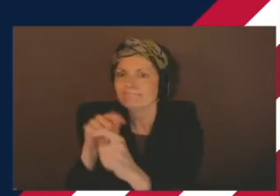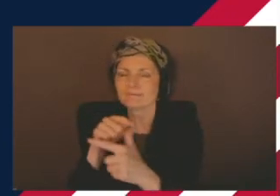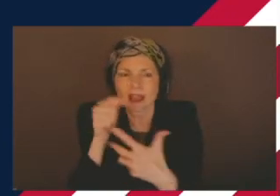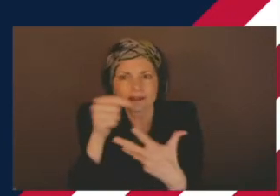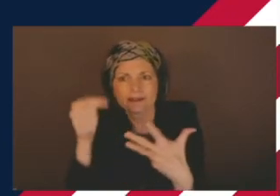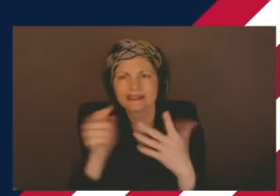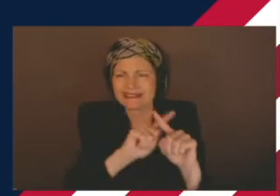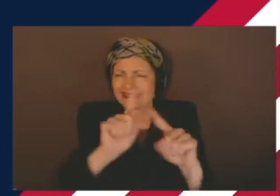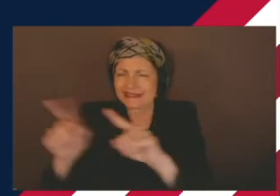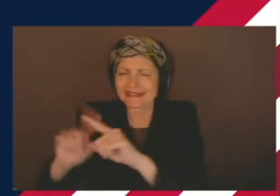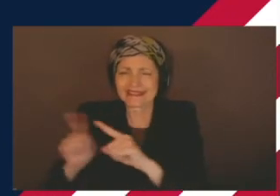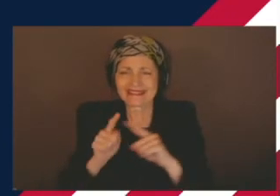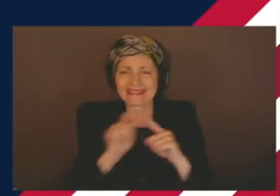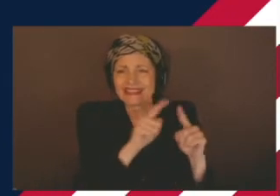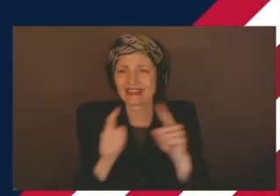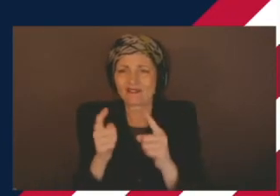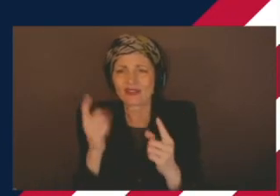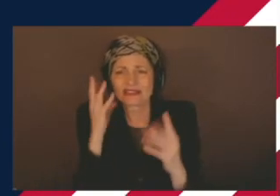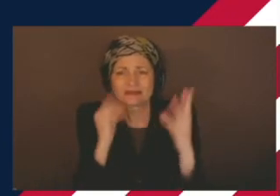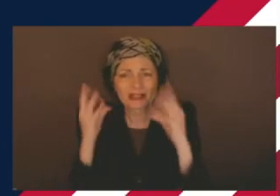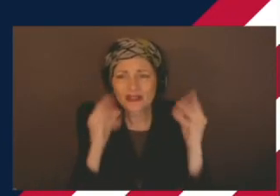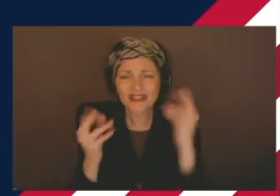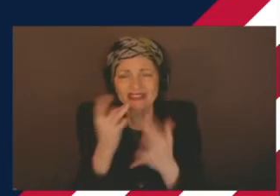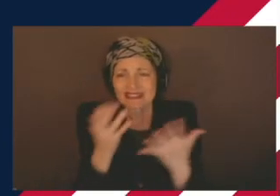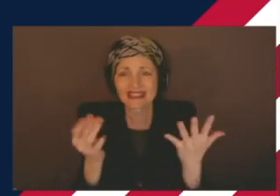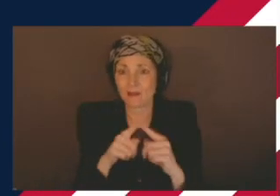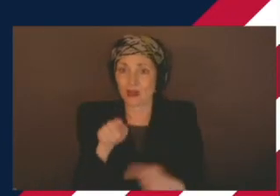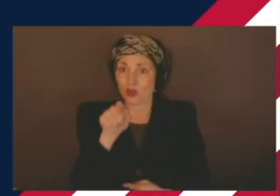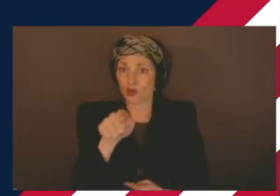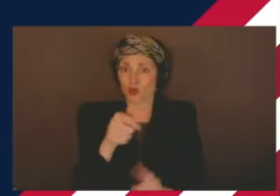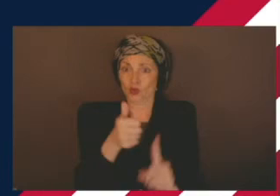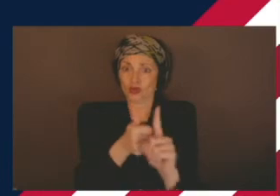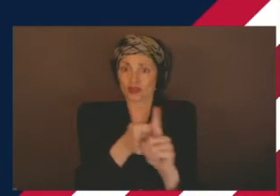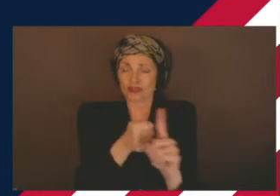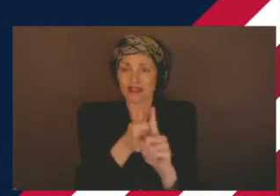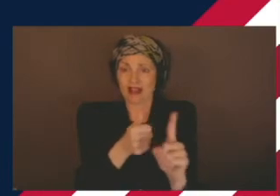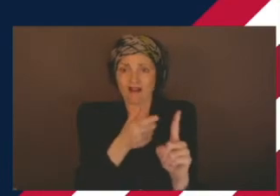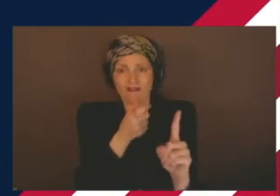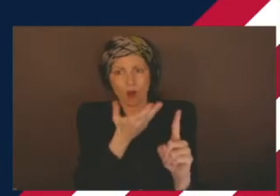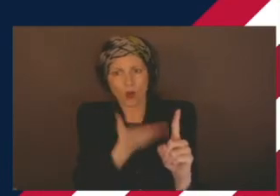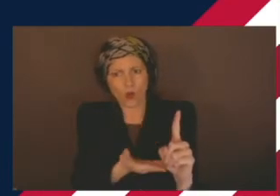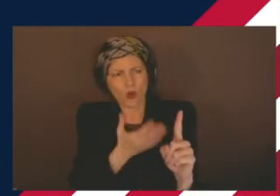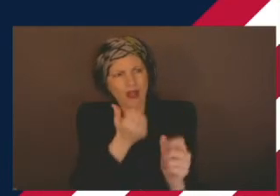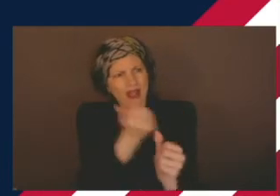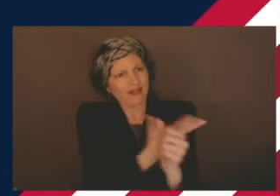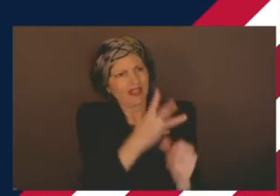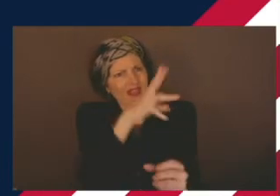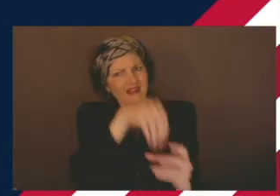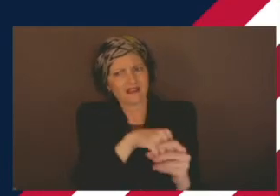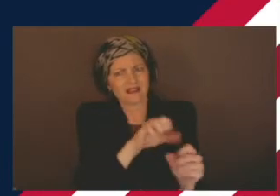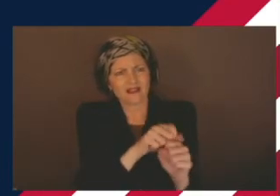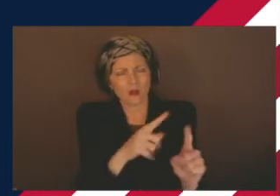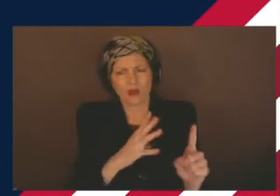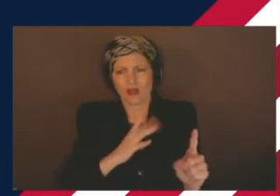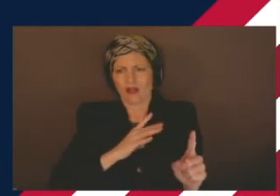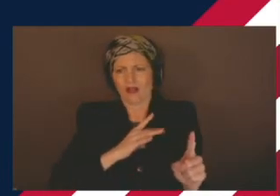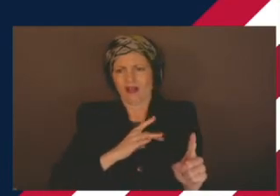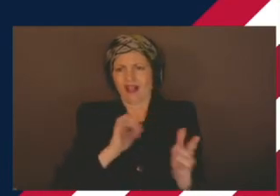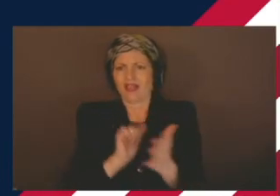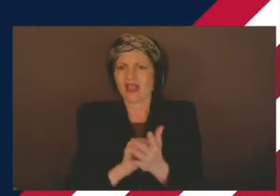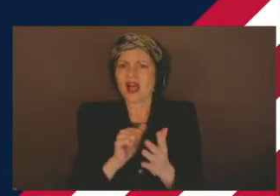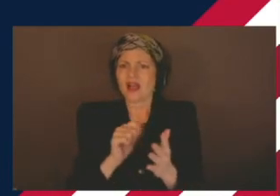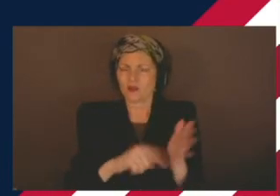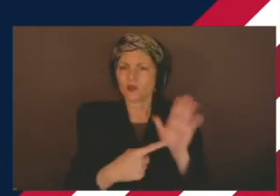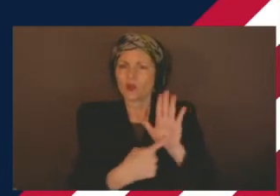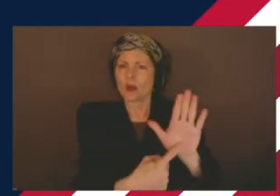think who you are really is an example of who we are as a people. And I appreciate